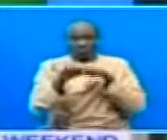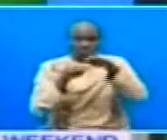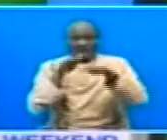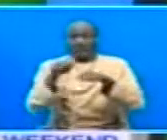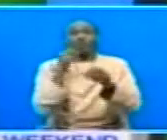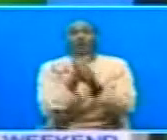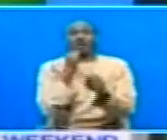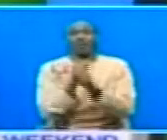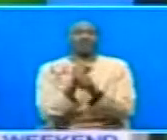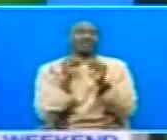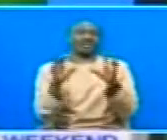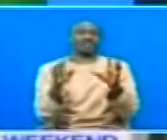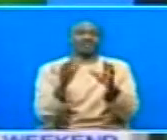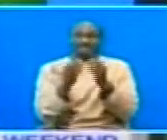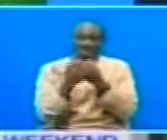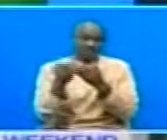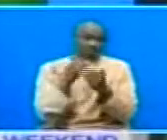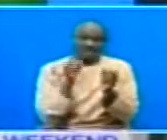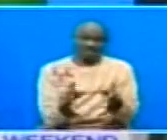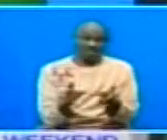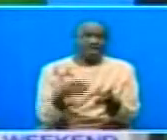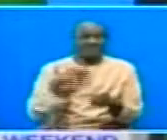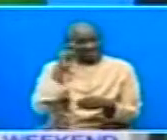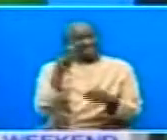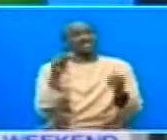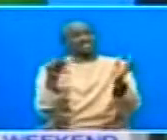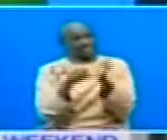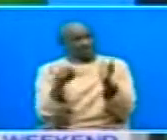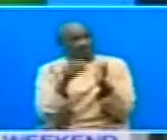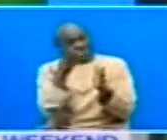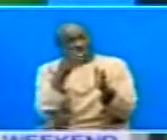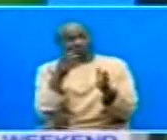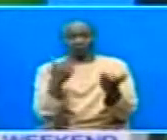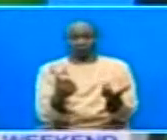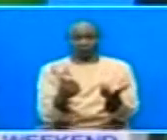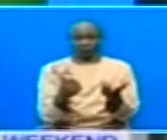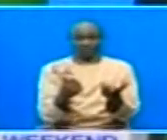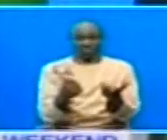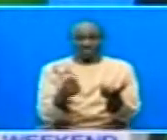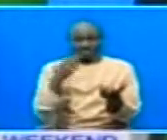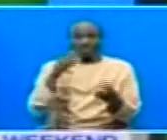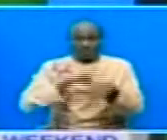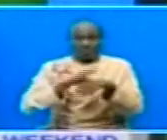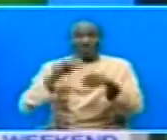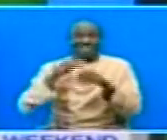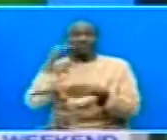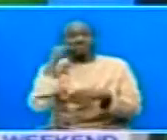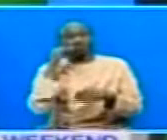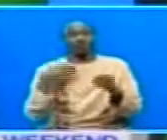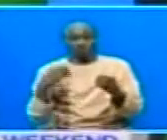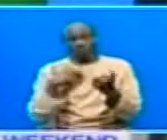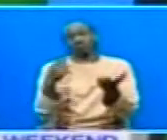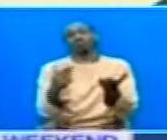word. I see the troubles a Rwandese importer of biscuits from Kampala goes through in